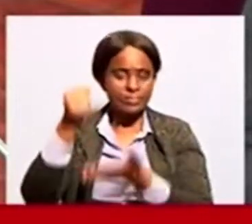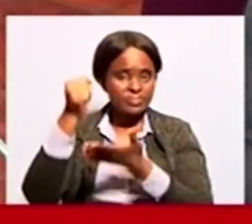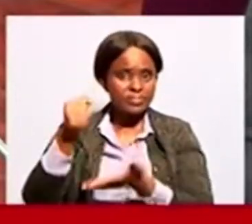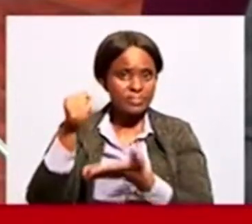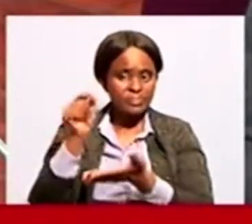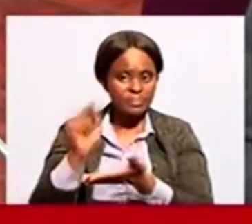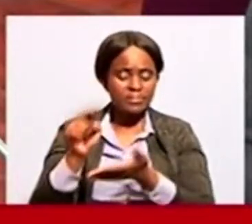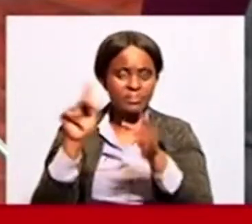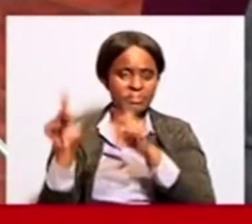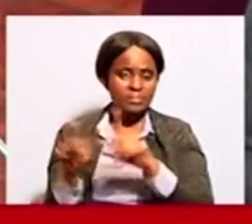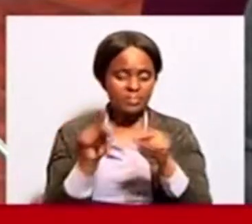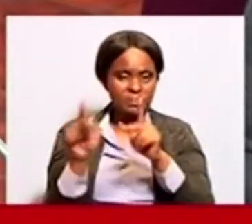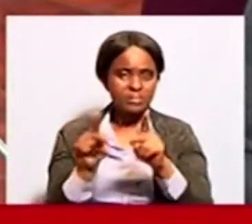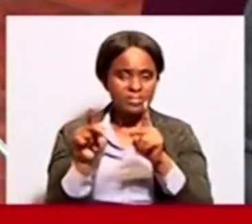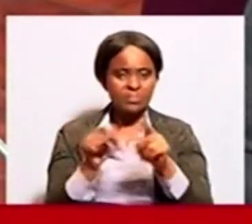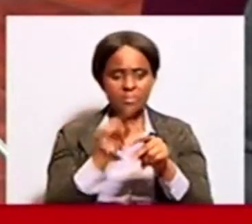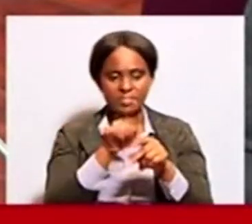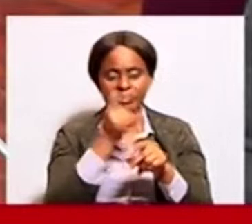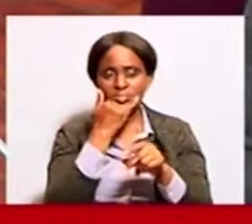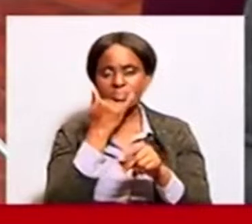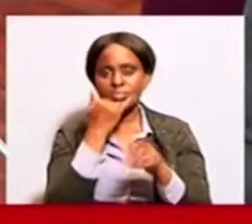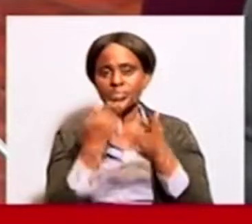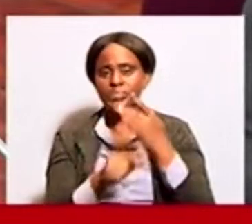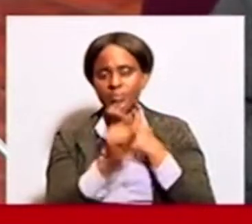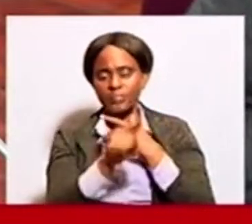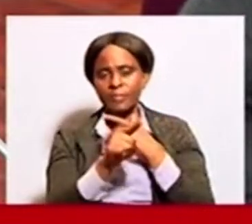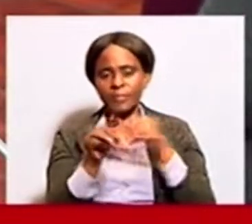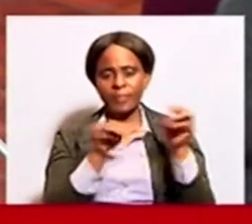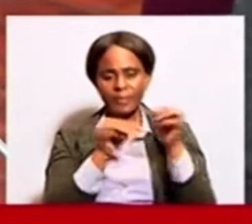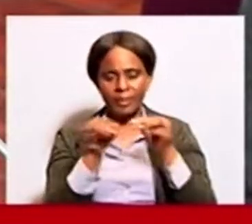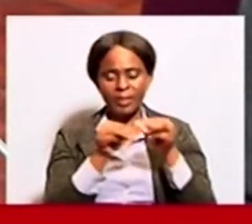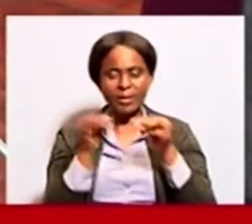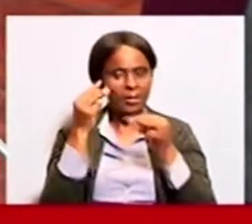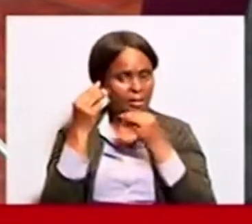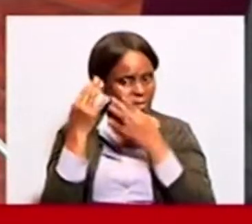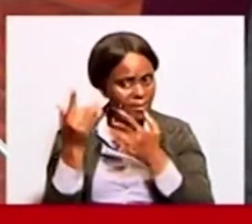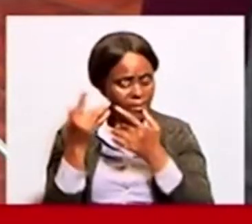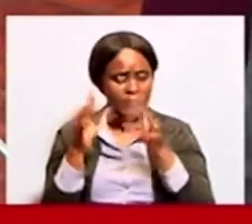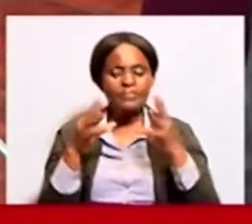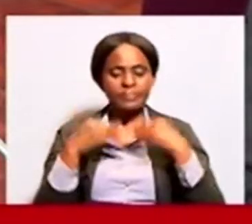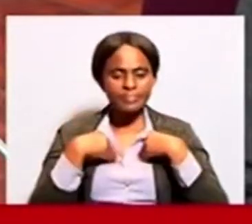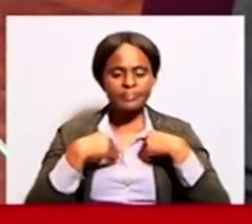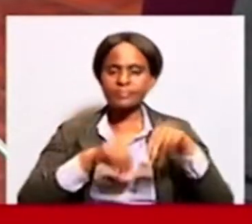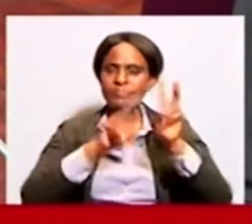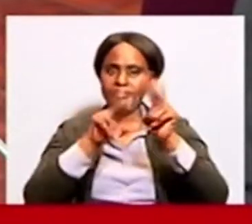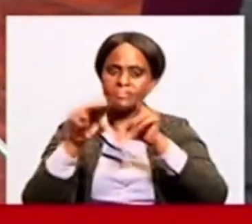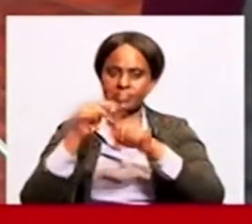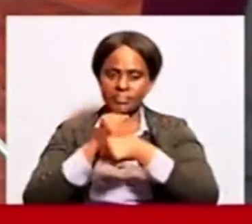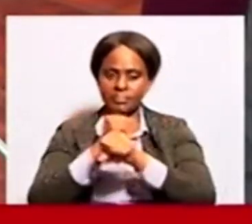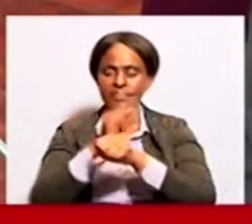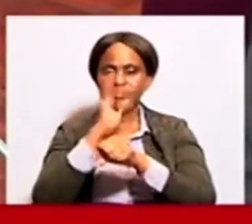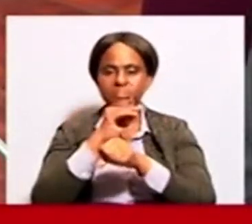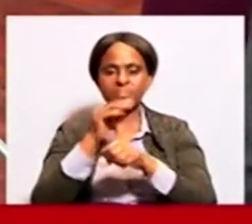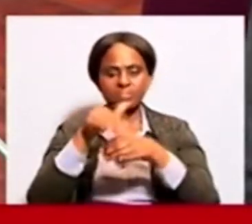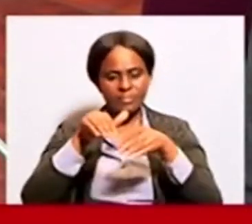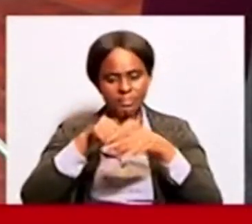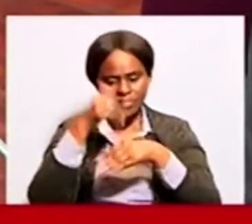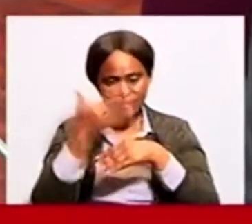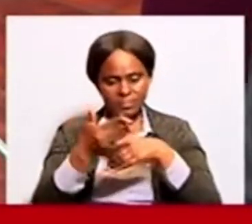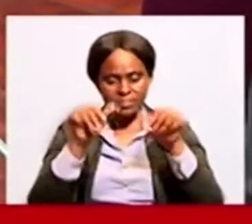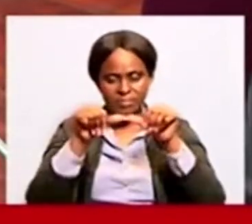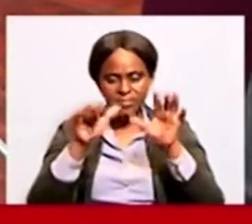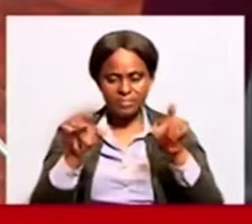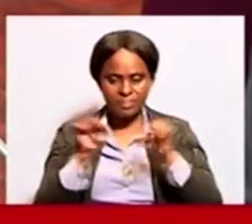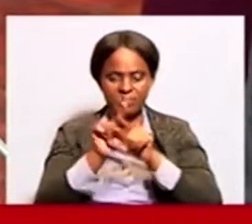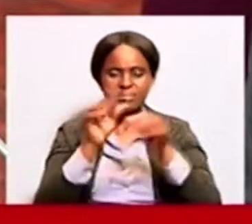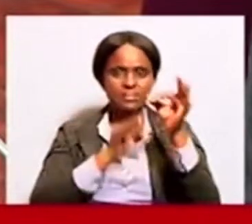performance. Cause of the query. Management wishes to acknowledge the observation made by the external auditor and wish